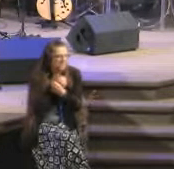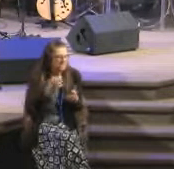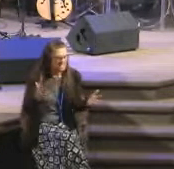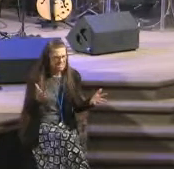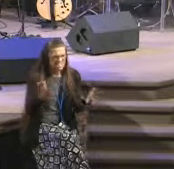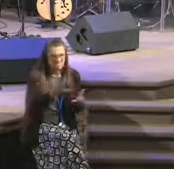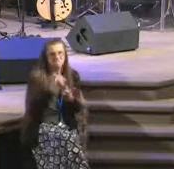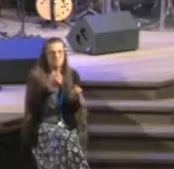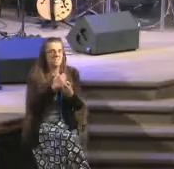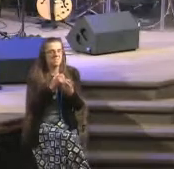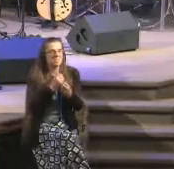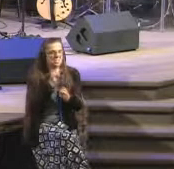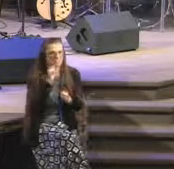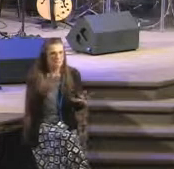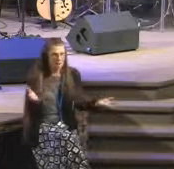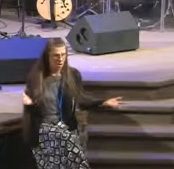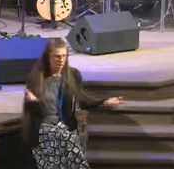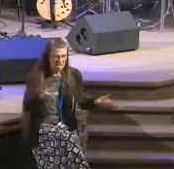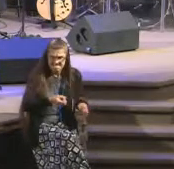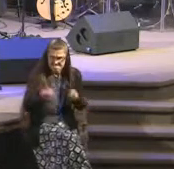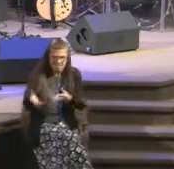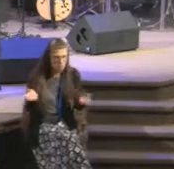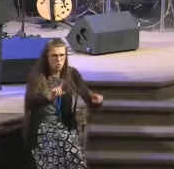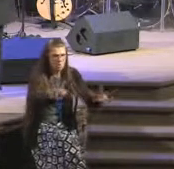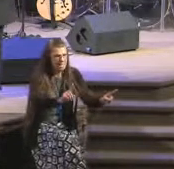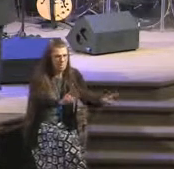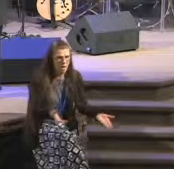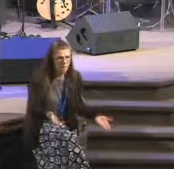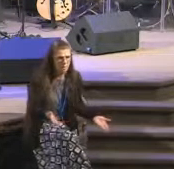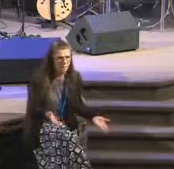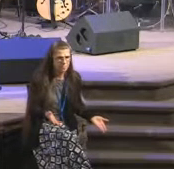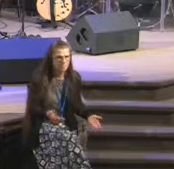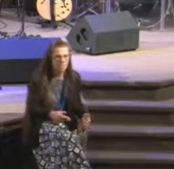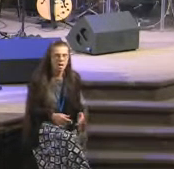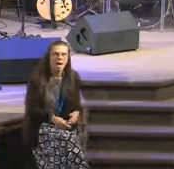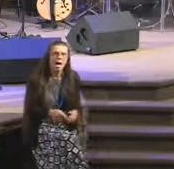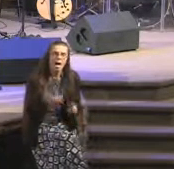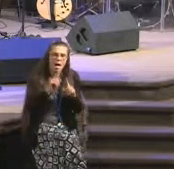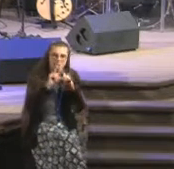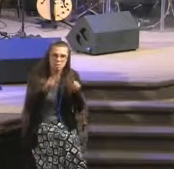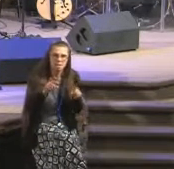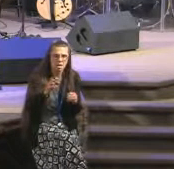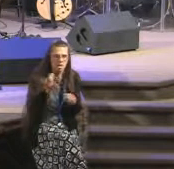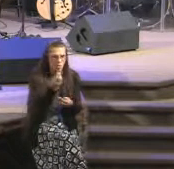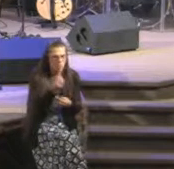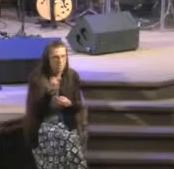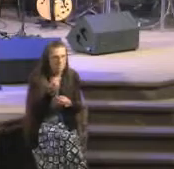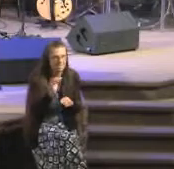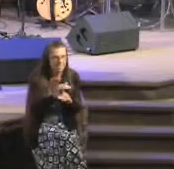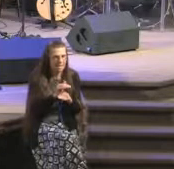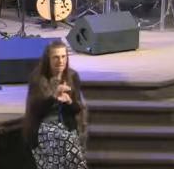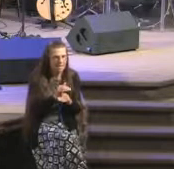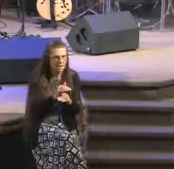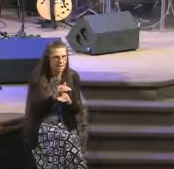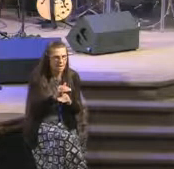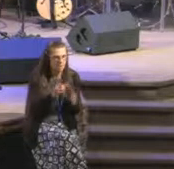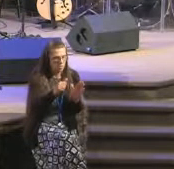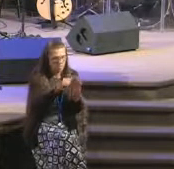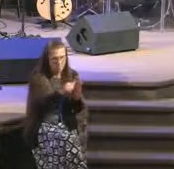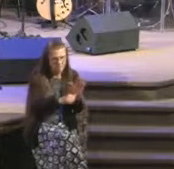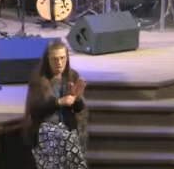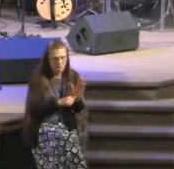is not going to get you anywhere. So I was sharing Wednesday night. We're in a study right now called The Autopsy of a Deceased